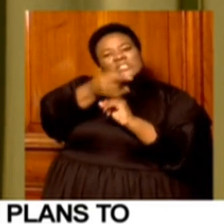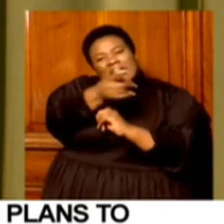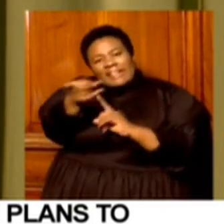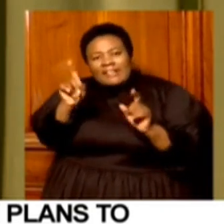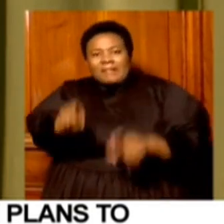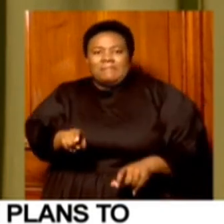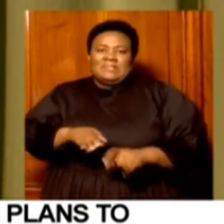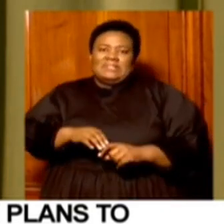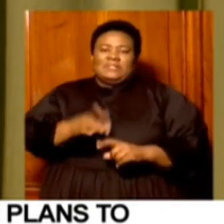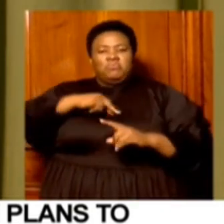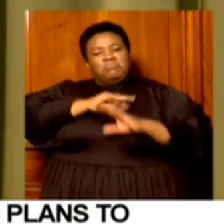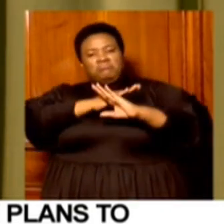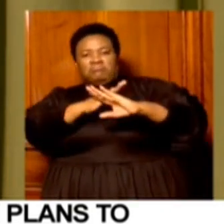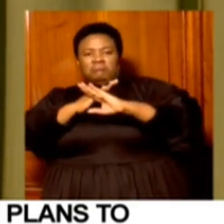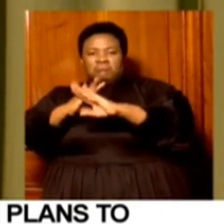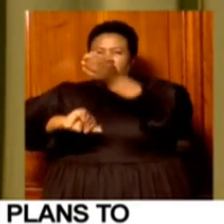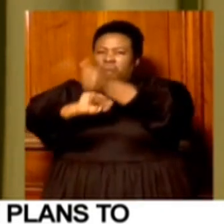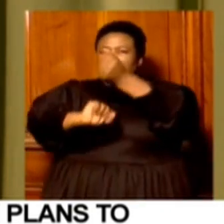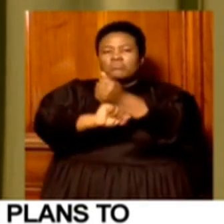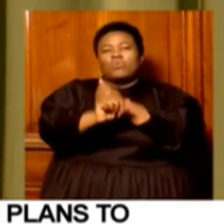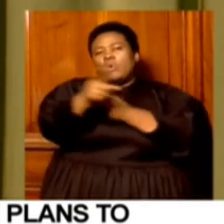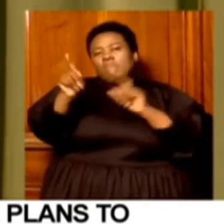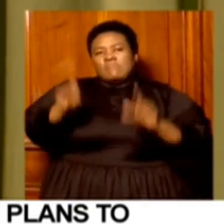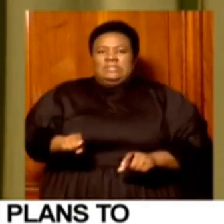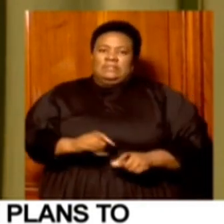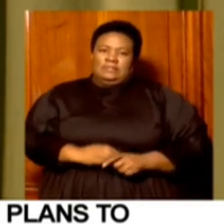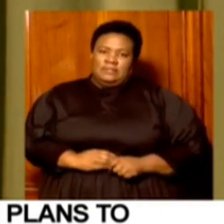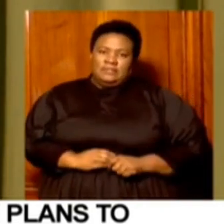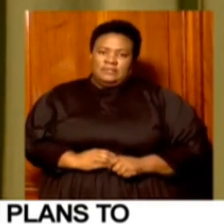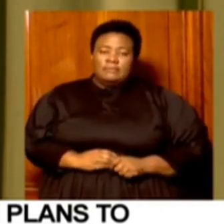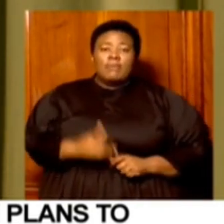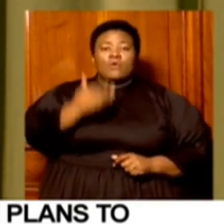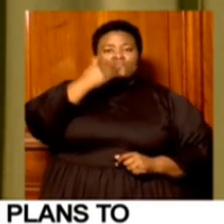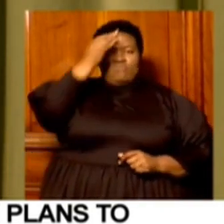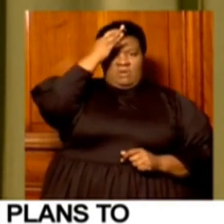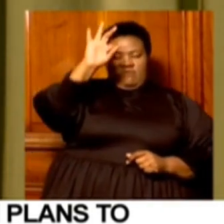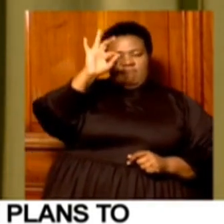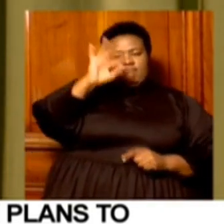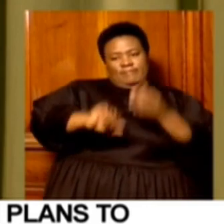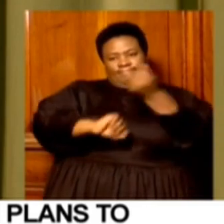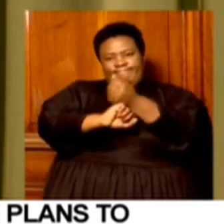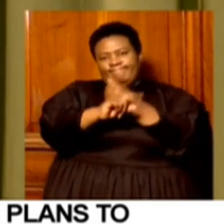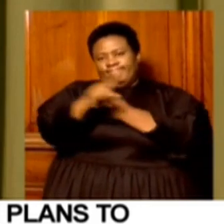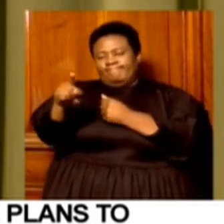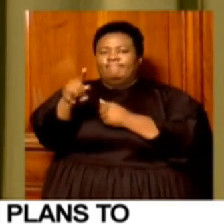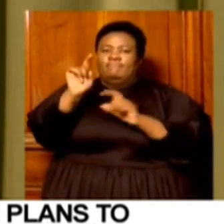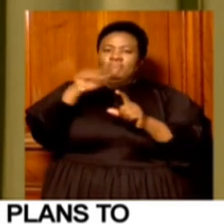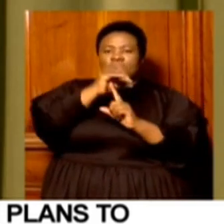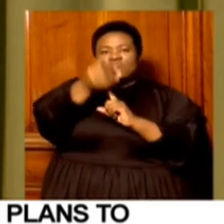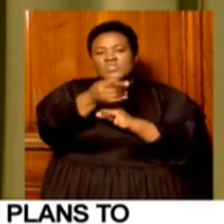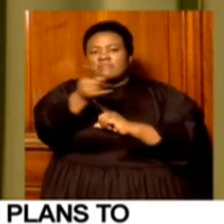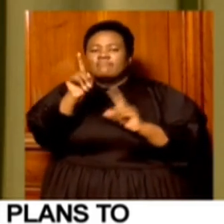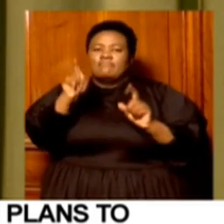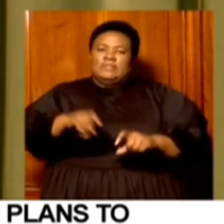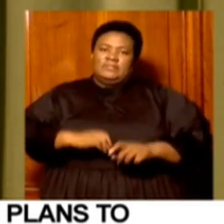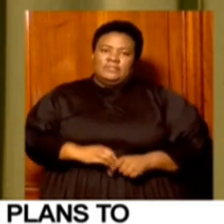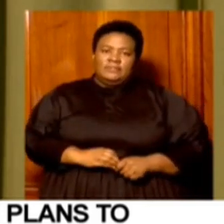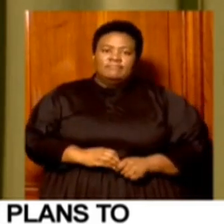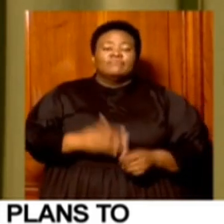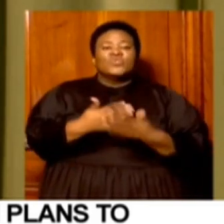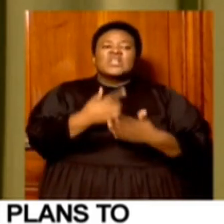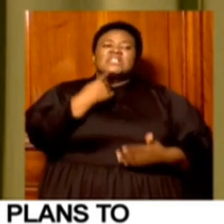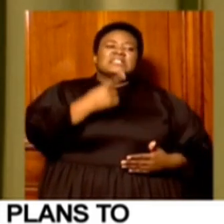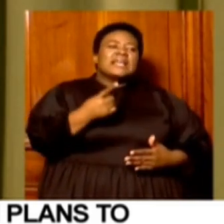That must be defended. That must be supported by government. You can say all the things. I